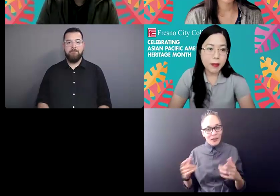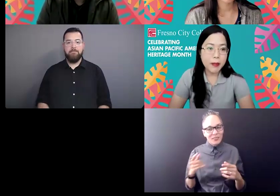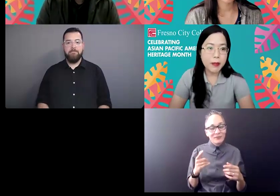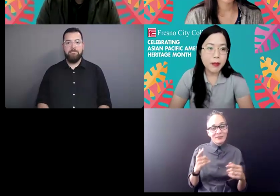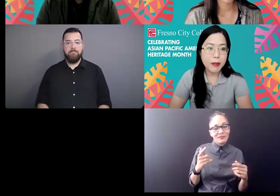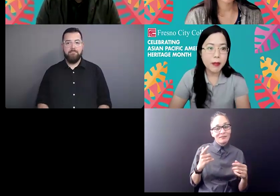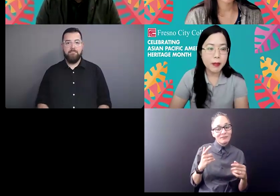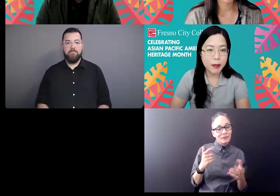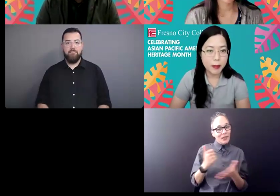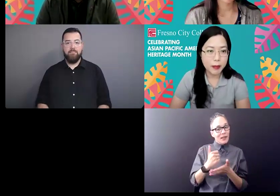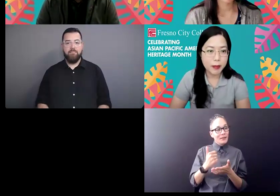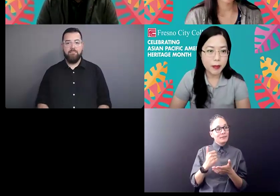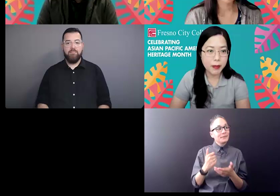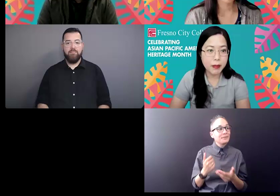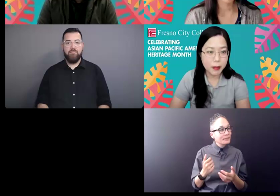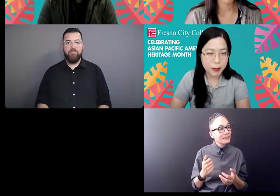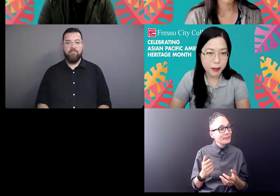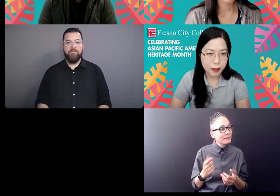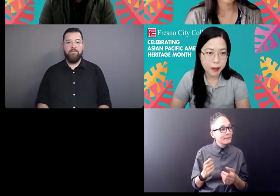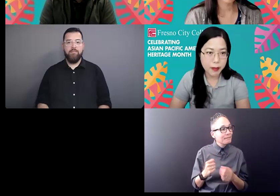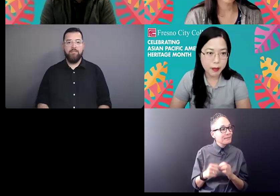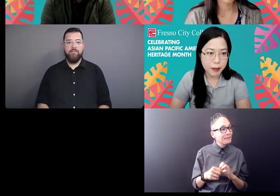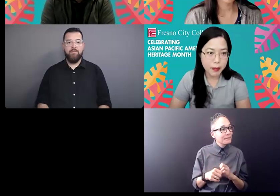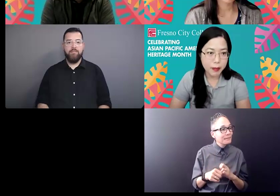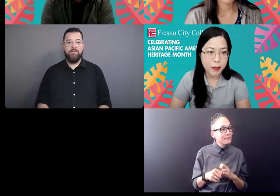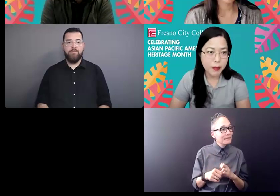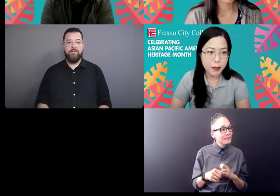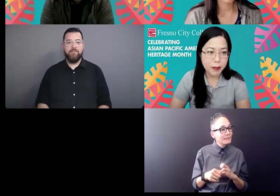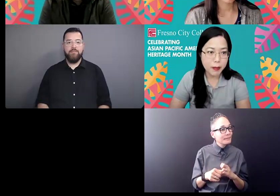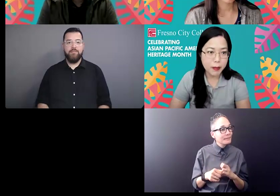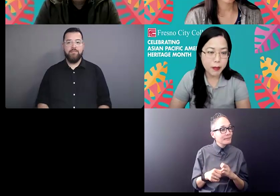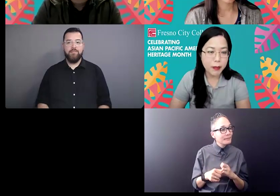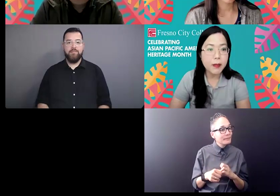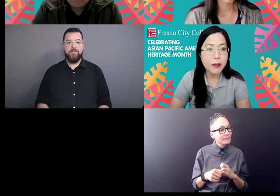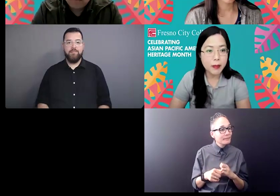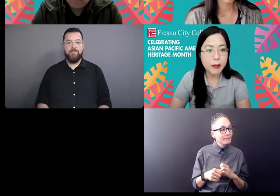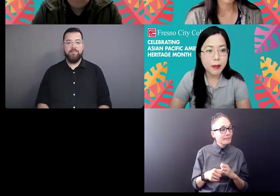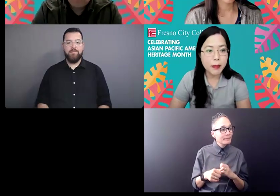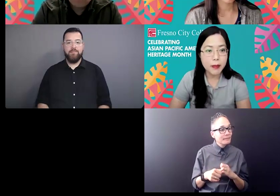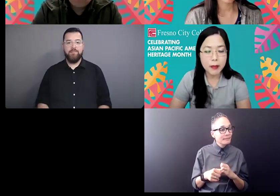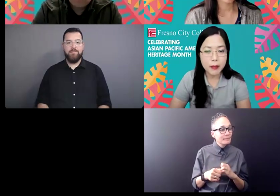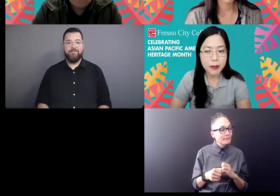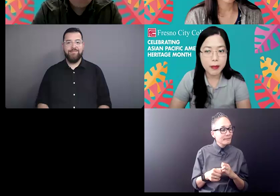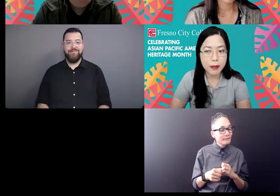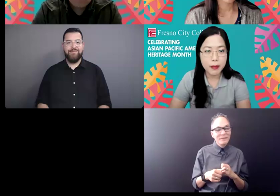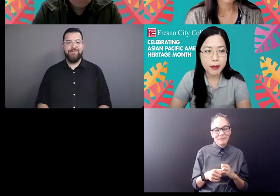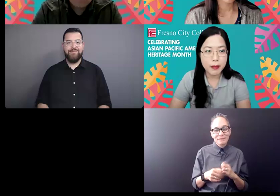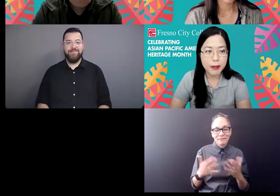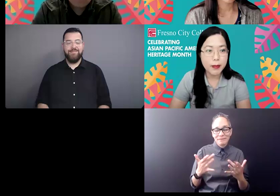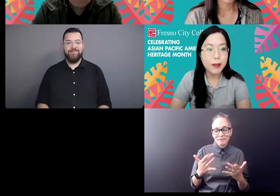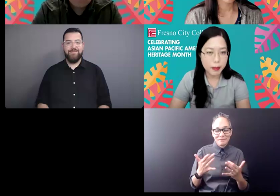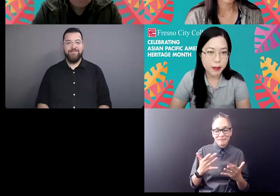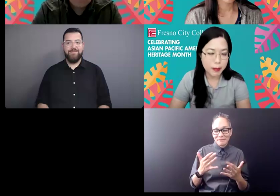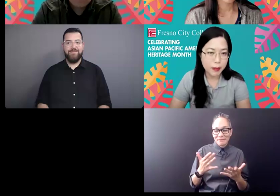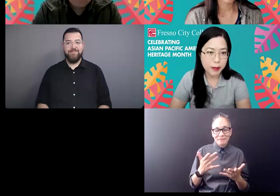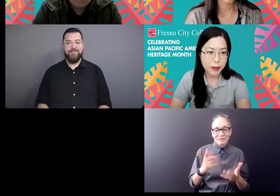helps us keeps us from, you know, being self you know,